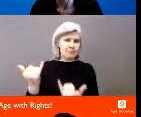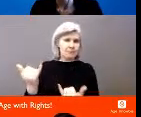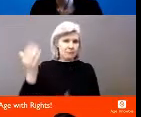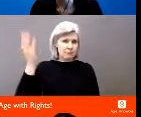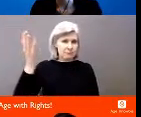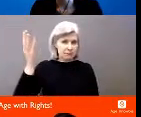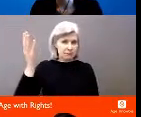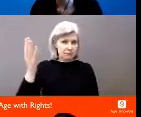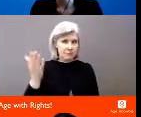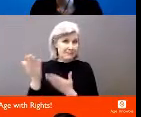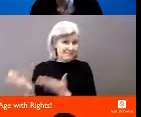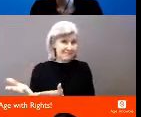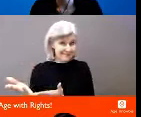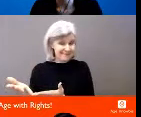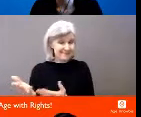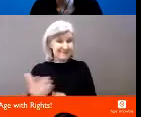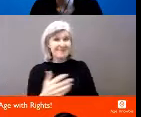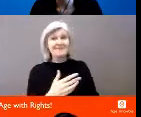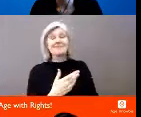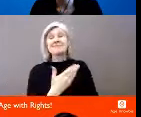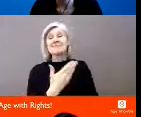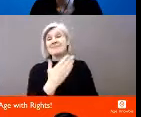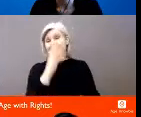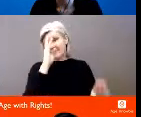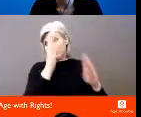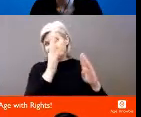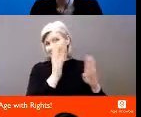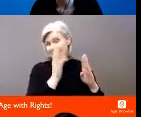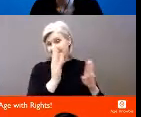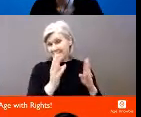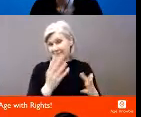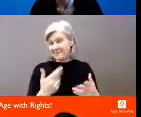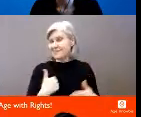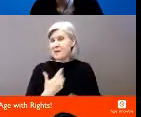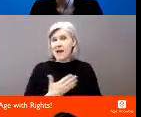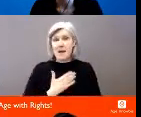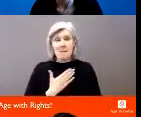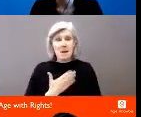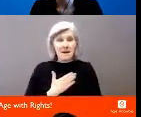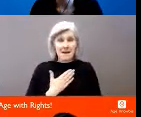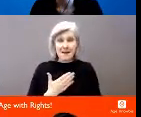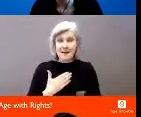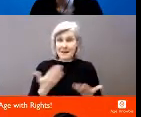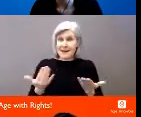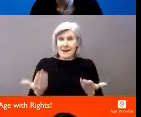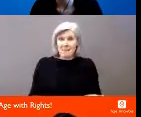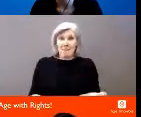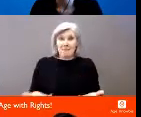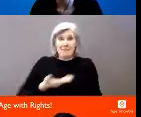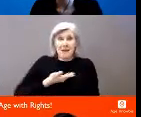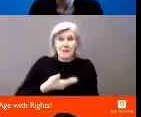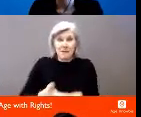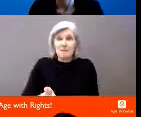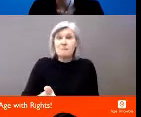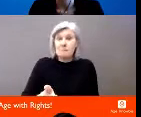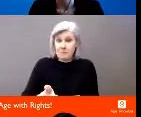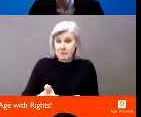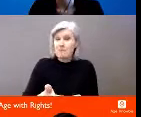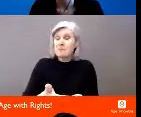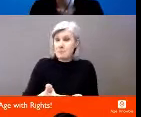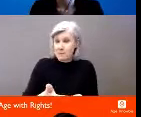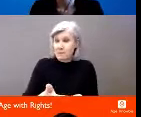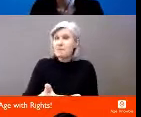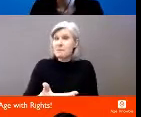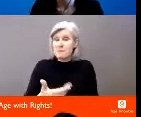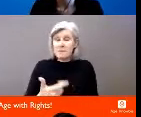Thank you so much, Kieran and everyone. It's an incredible privilege, actually, to be invited. I realize we're dropping in at the last minute,